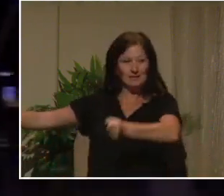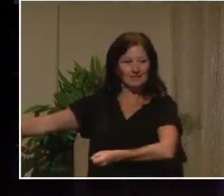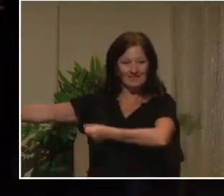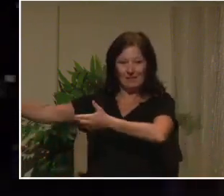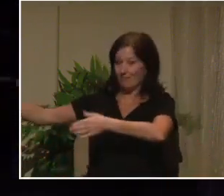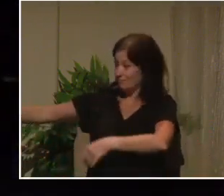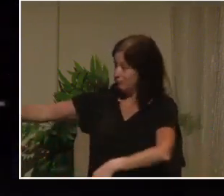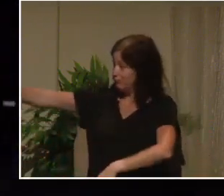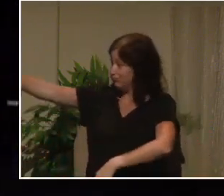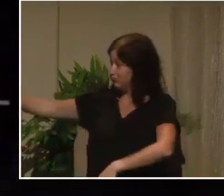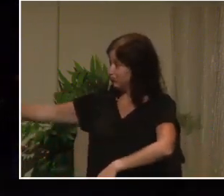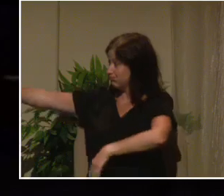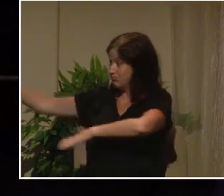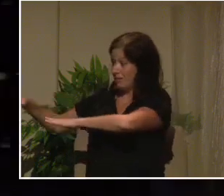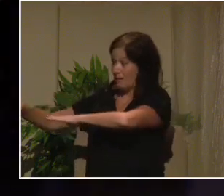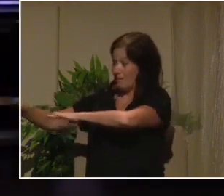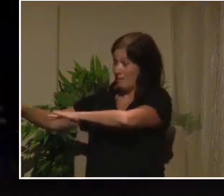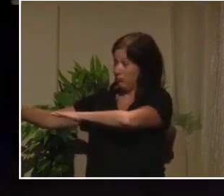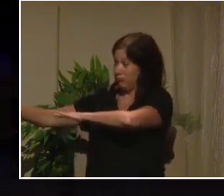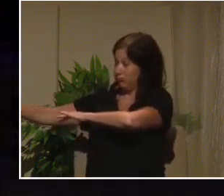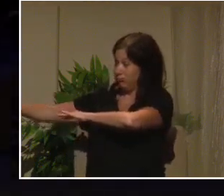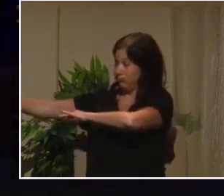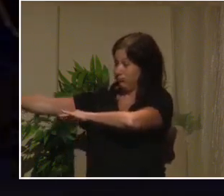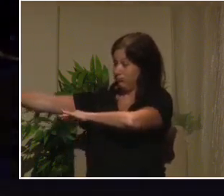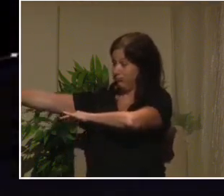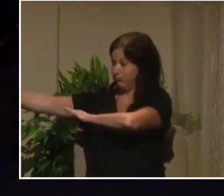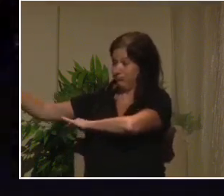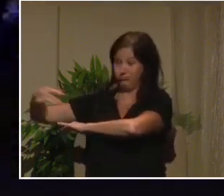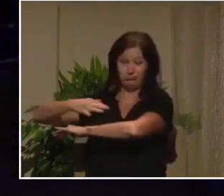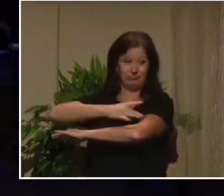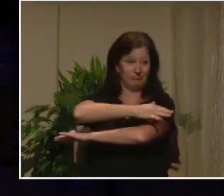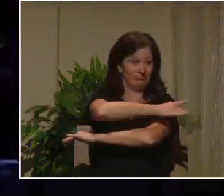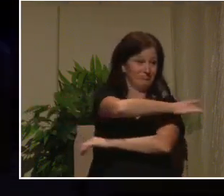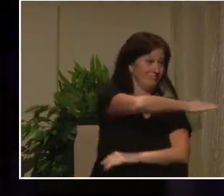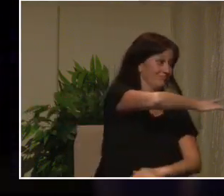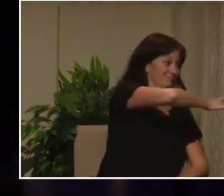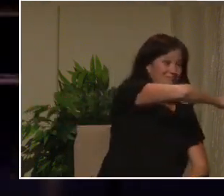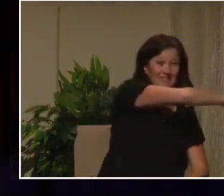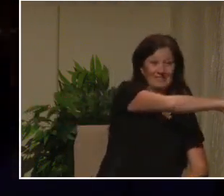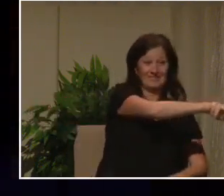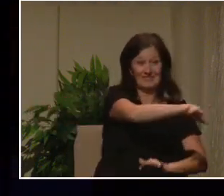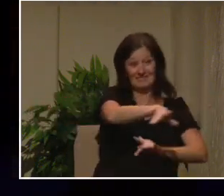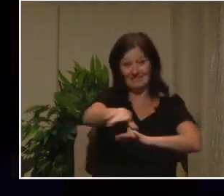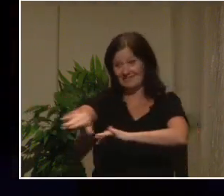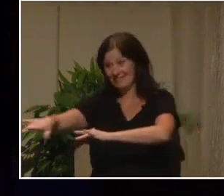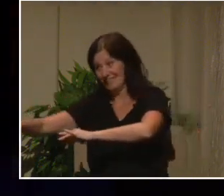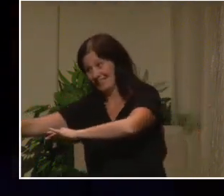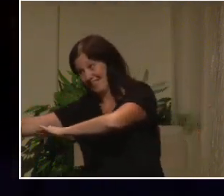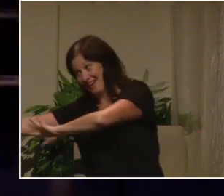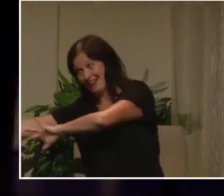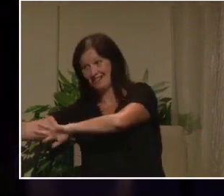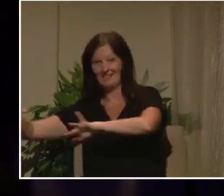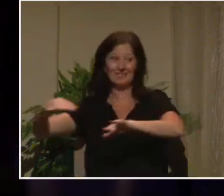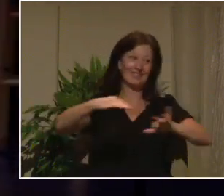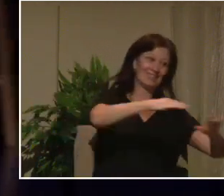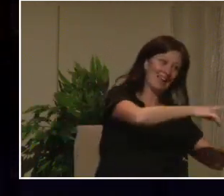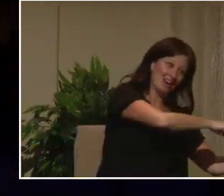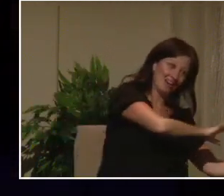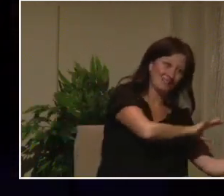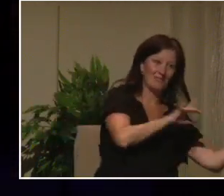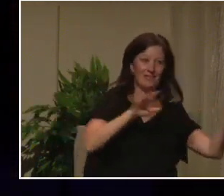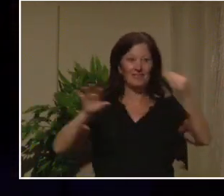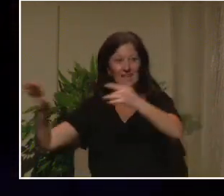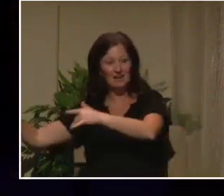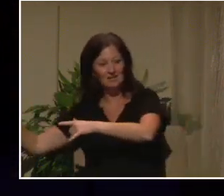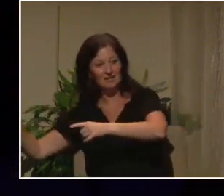here to back to here to over there to over there to over there